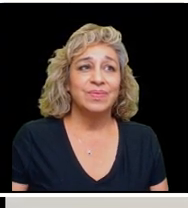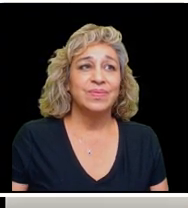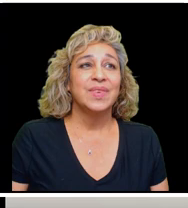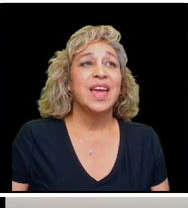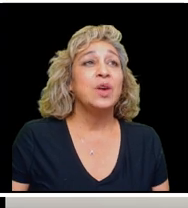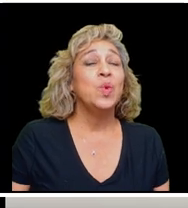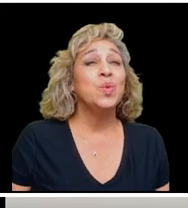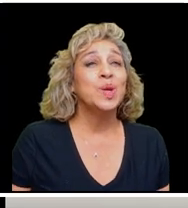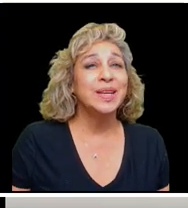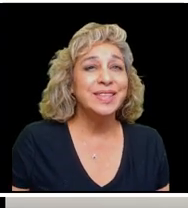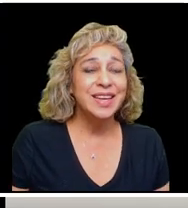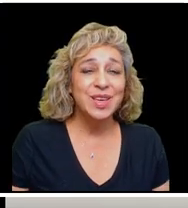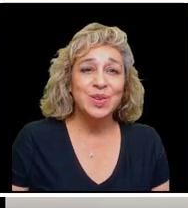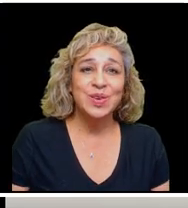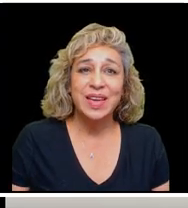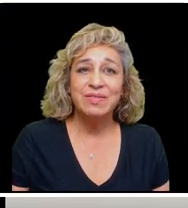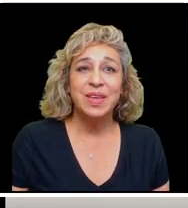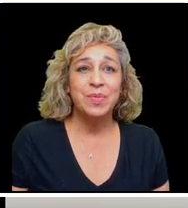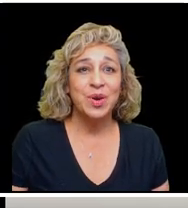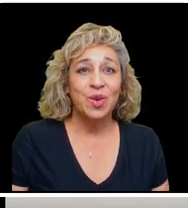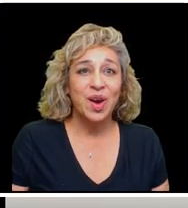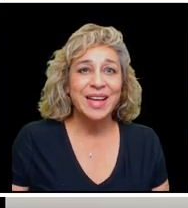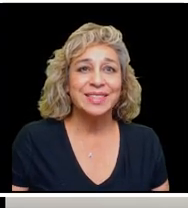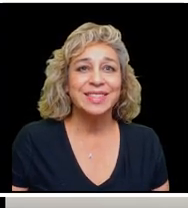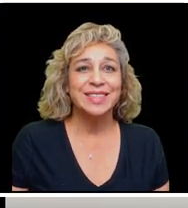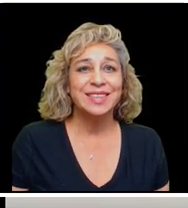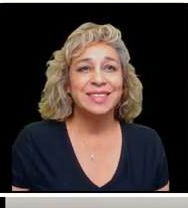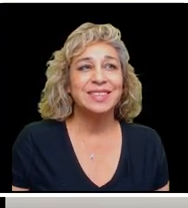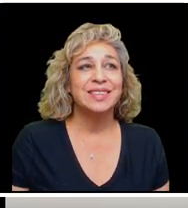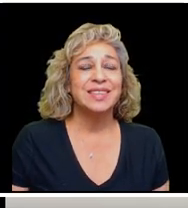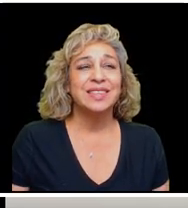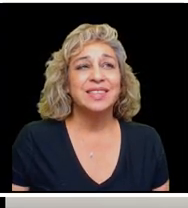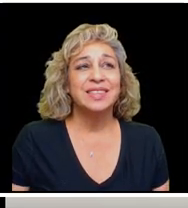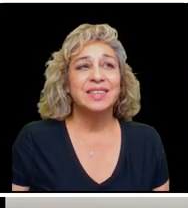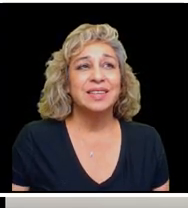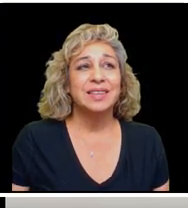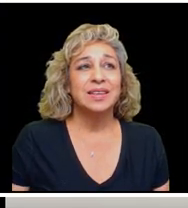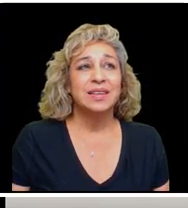and we will continue to give them their grants